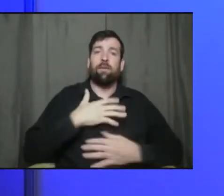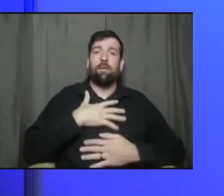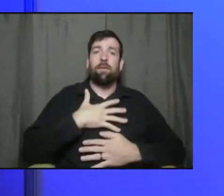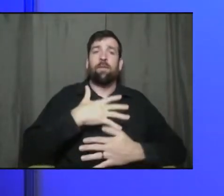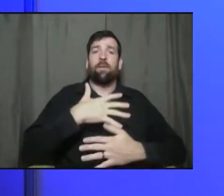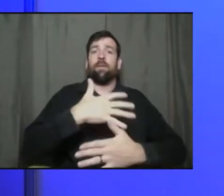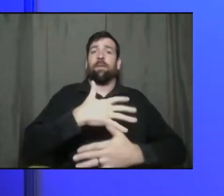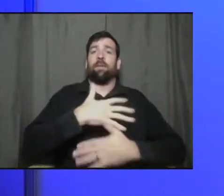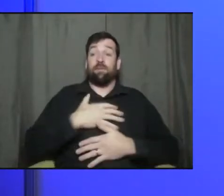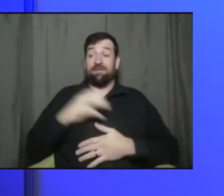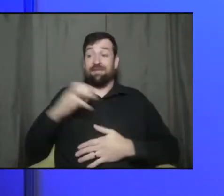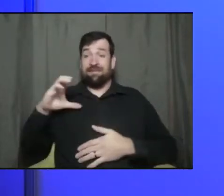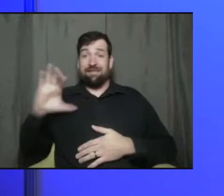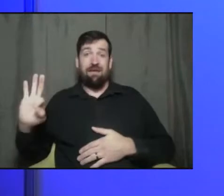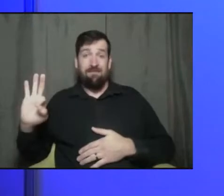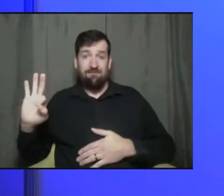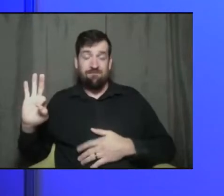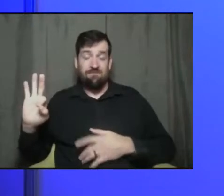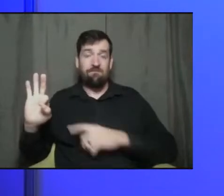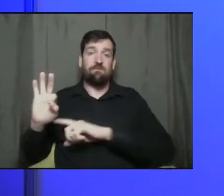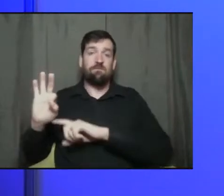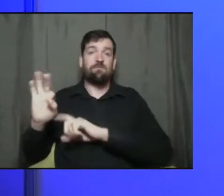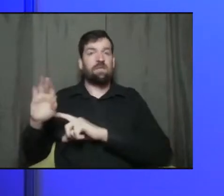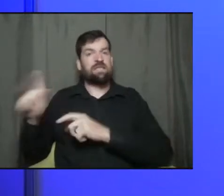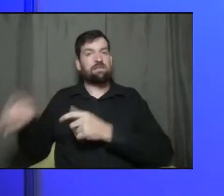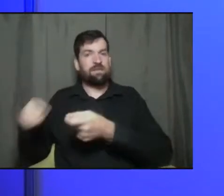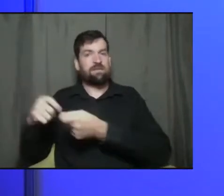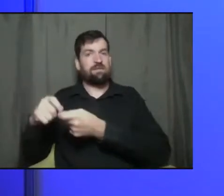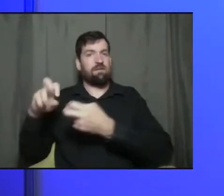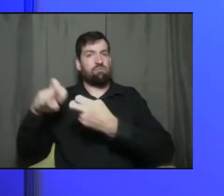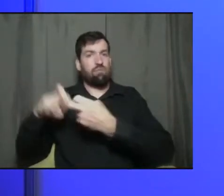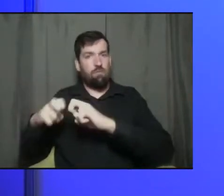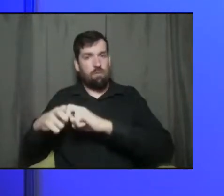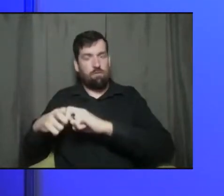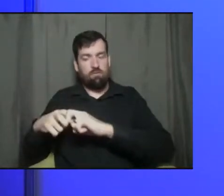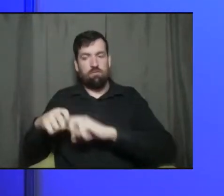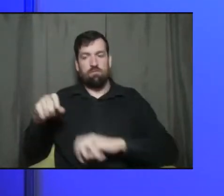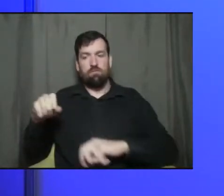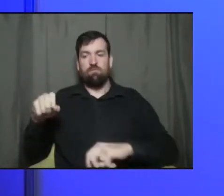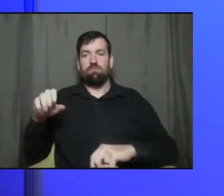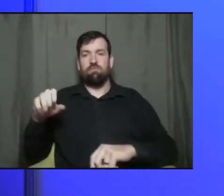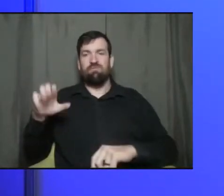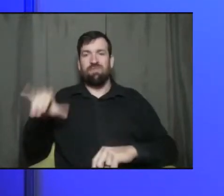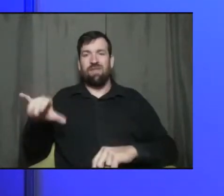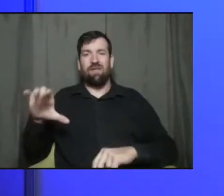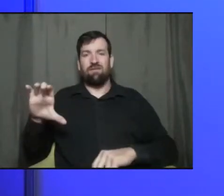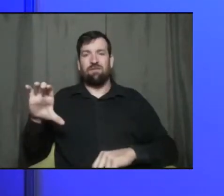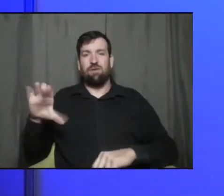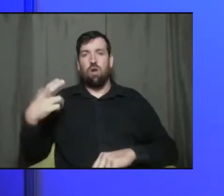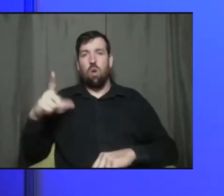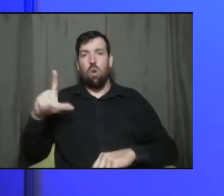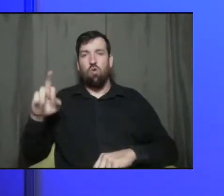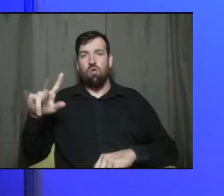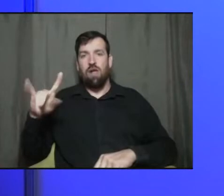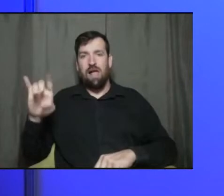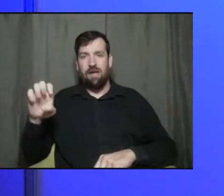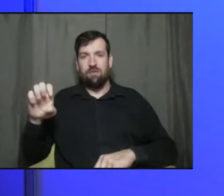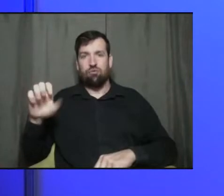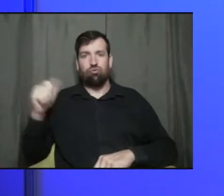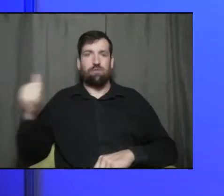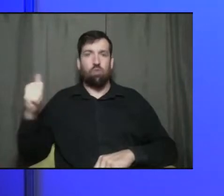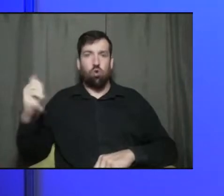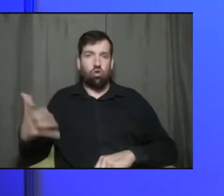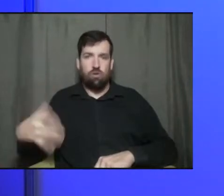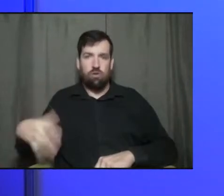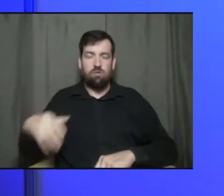alluded to the fact that it's a specific problem with this chloride transporter for people with CF, and people with asthma don't have that